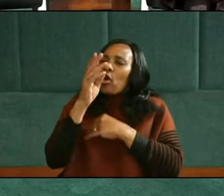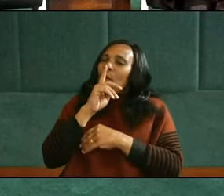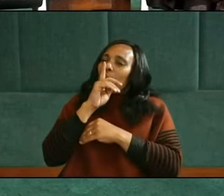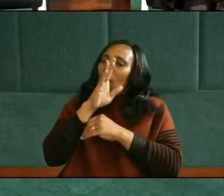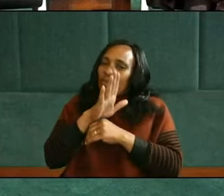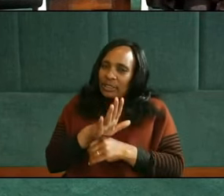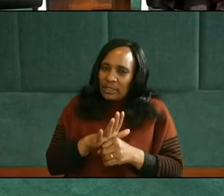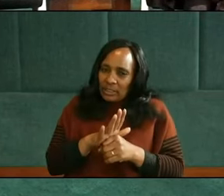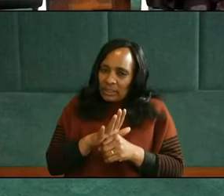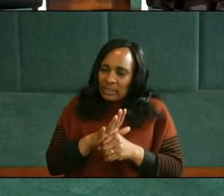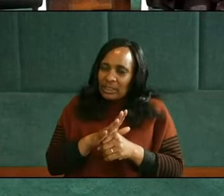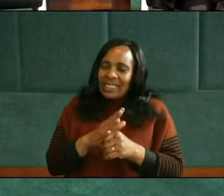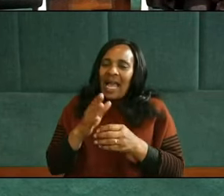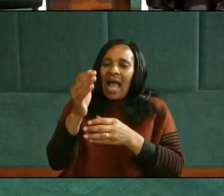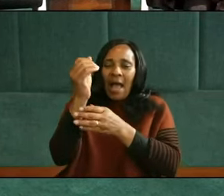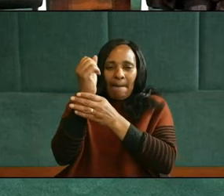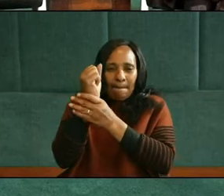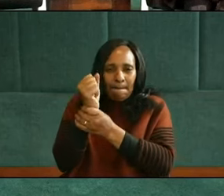promised that